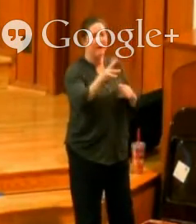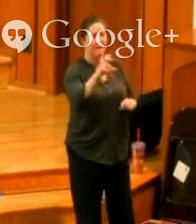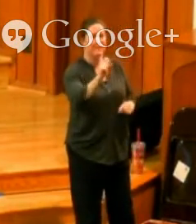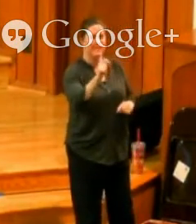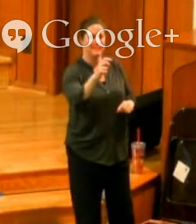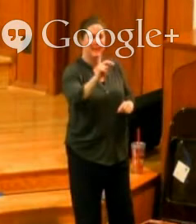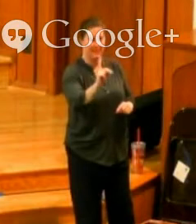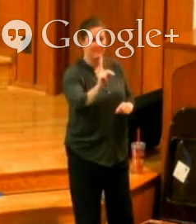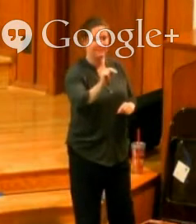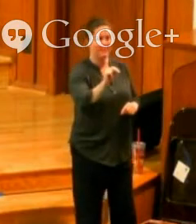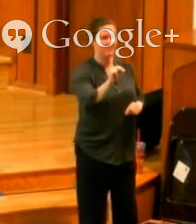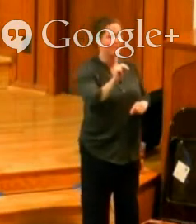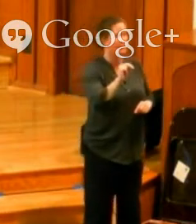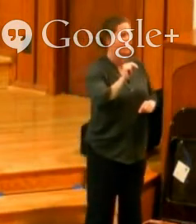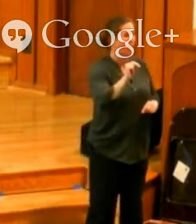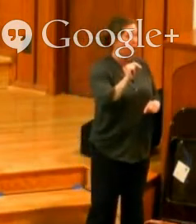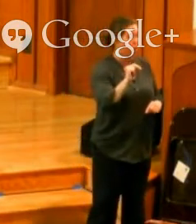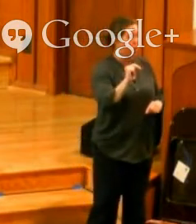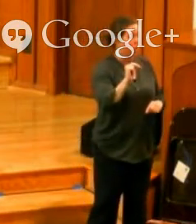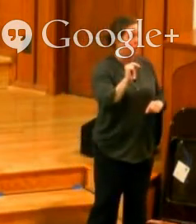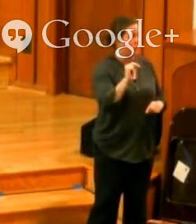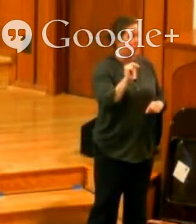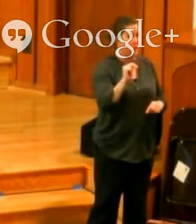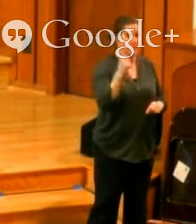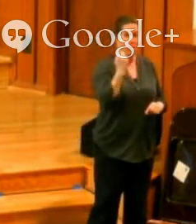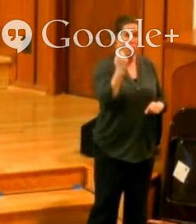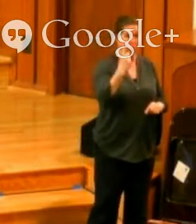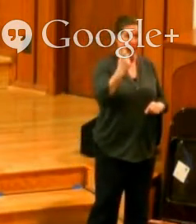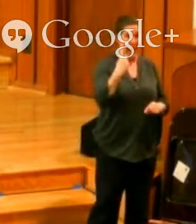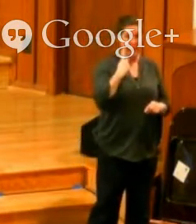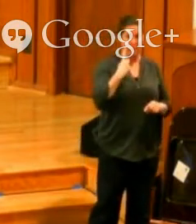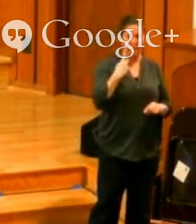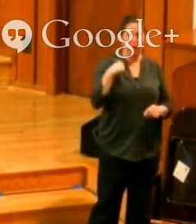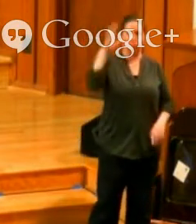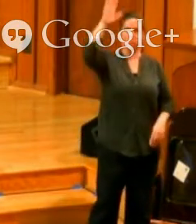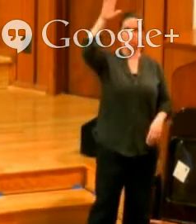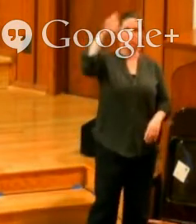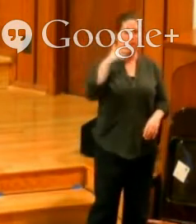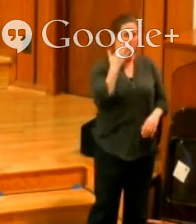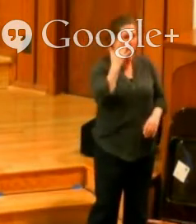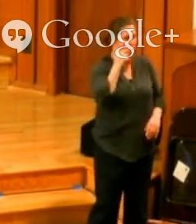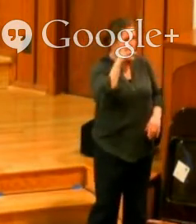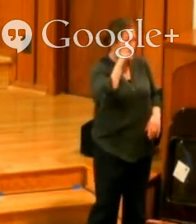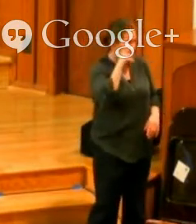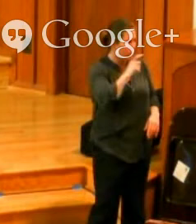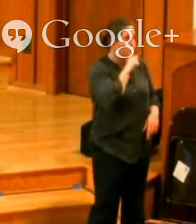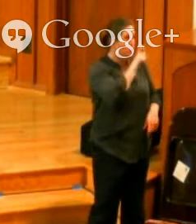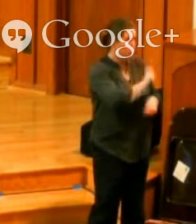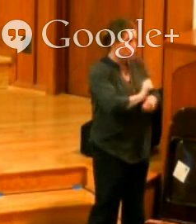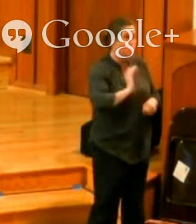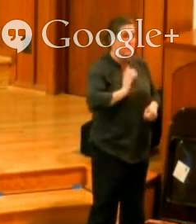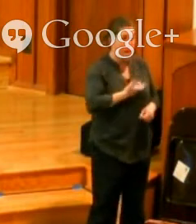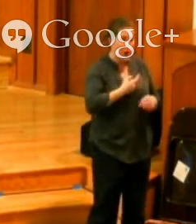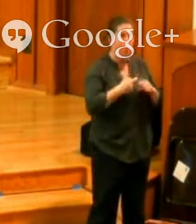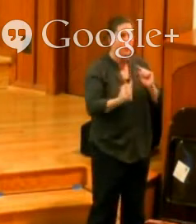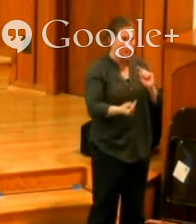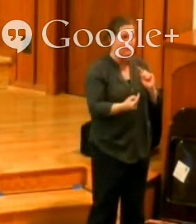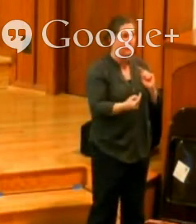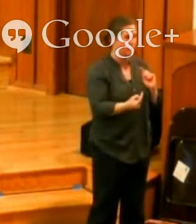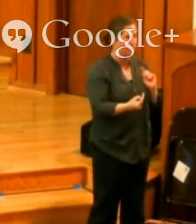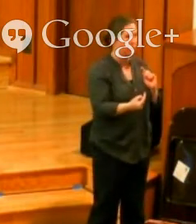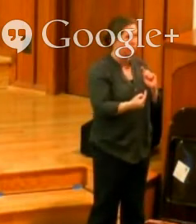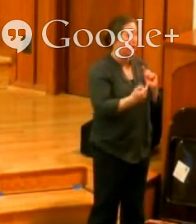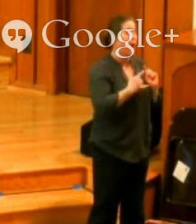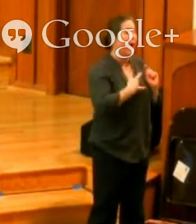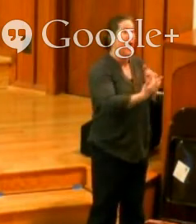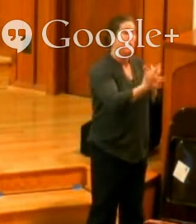a question very similar that was asked to me like that. Because the devil is truly our enemy, isn't he? And I'd rather be an